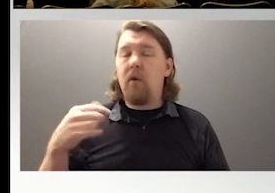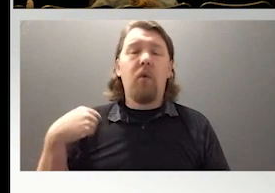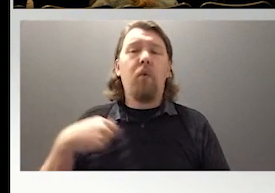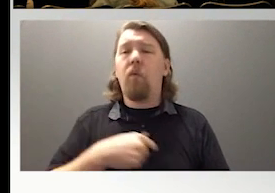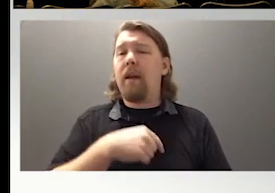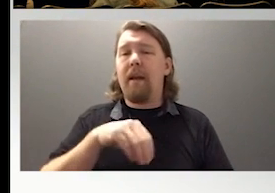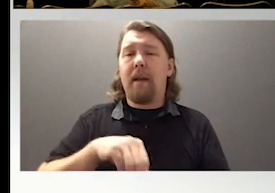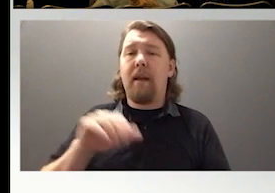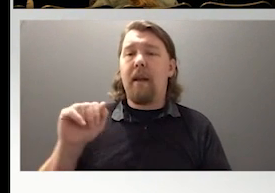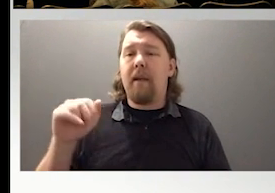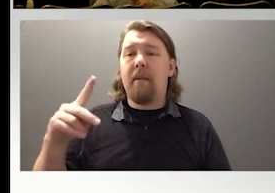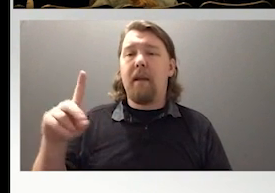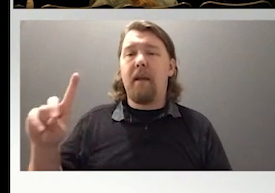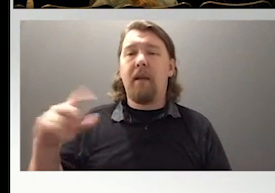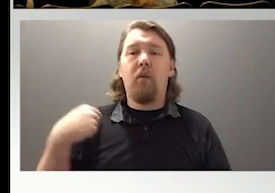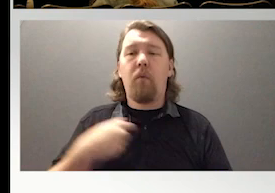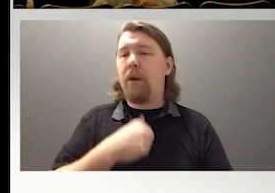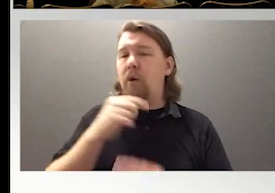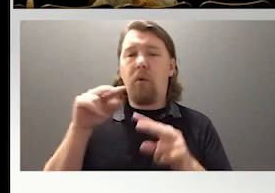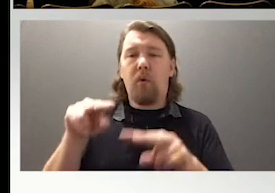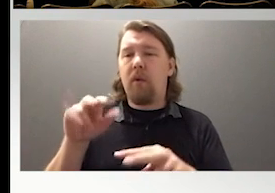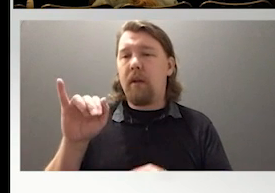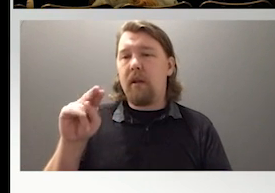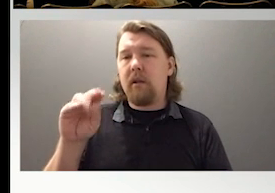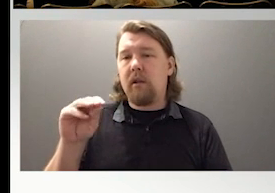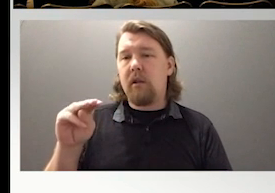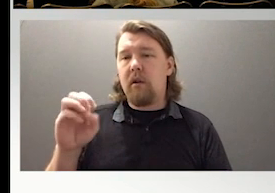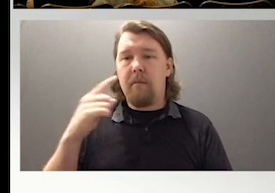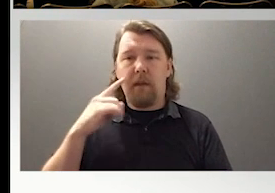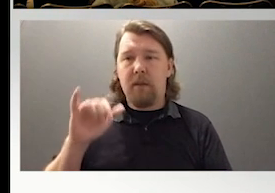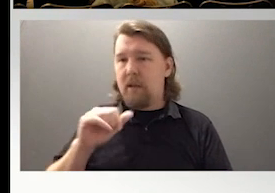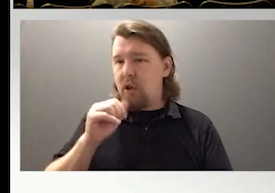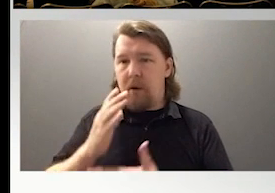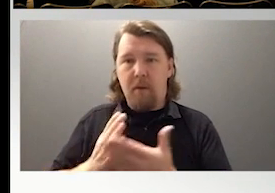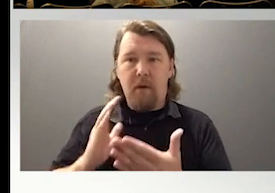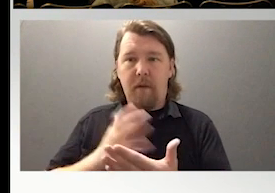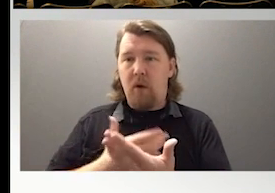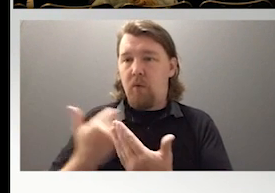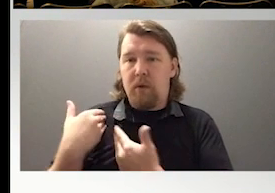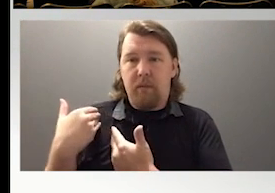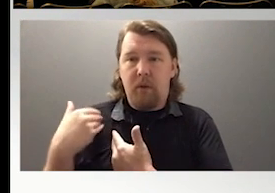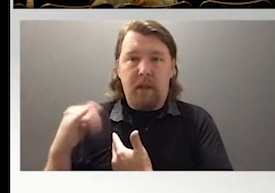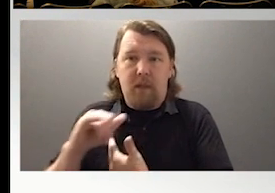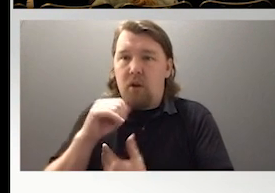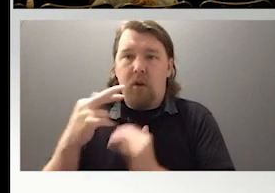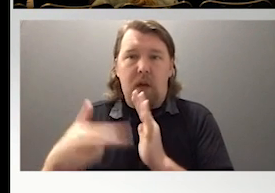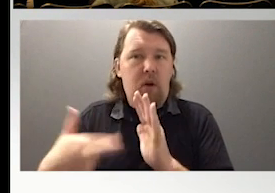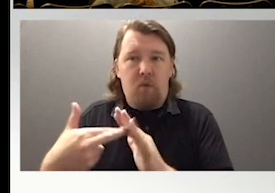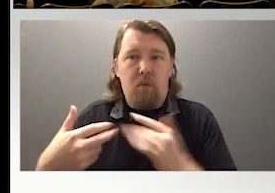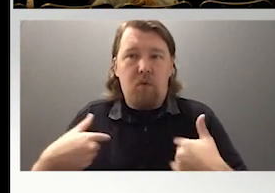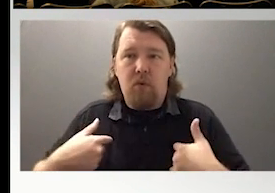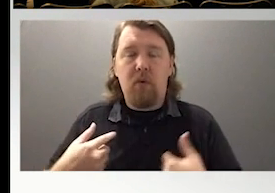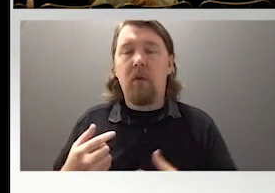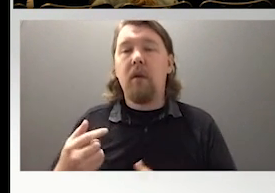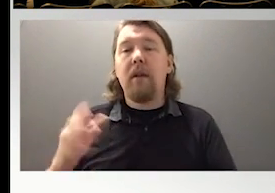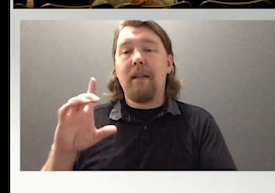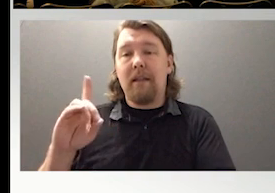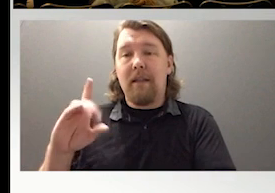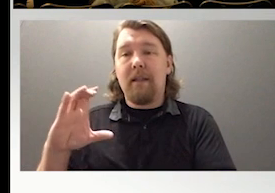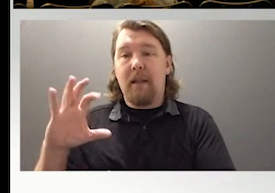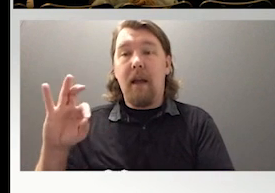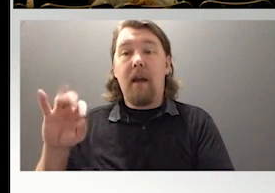in APD, we would not be looking at the income because that's not part of our responsibility. That's not our role. The